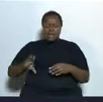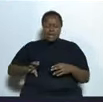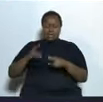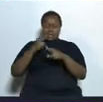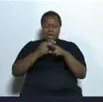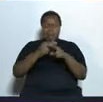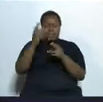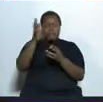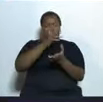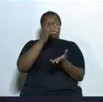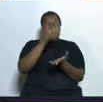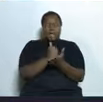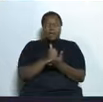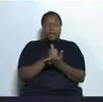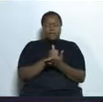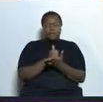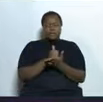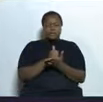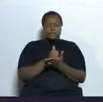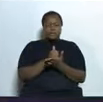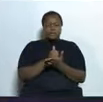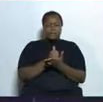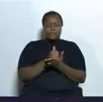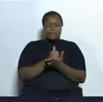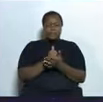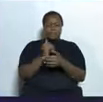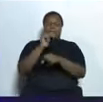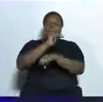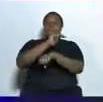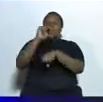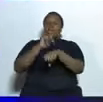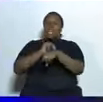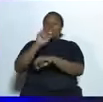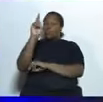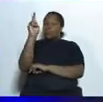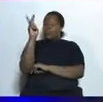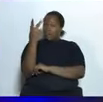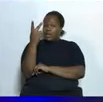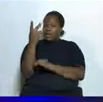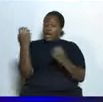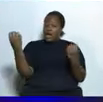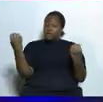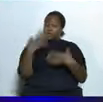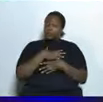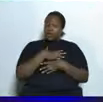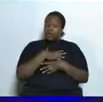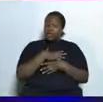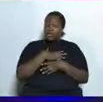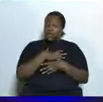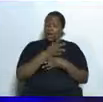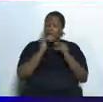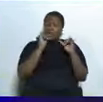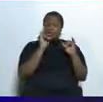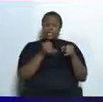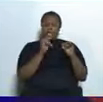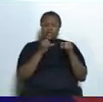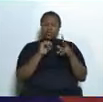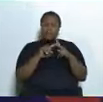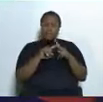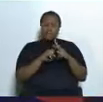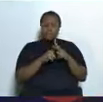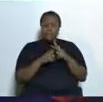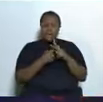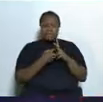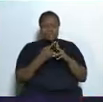amen. The nation of Kenya was shocked. The news began to